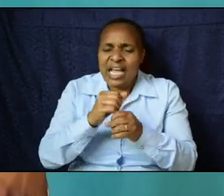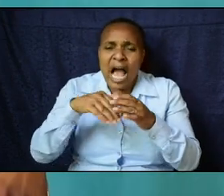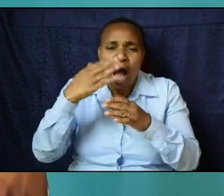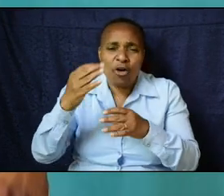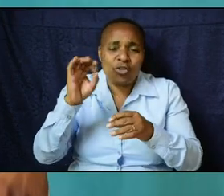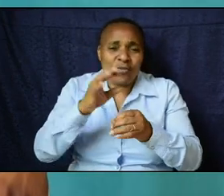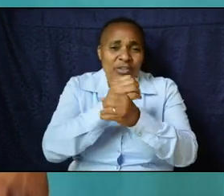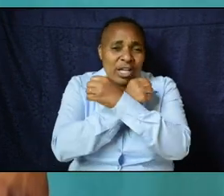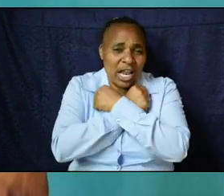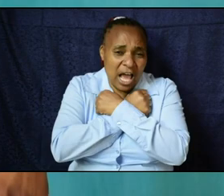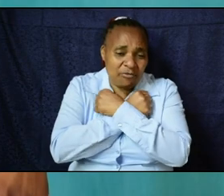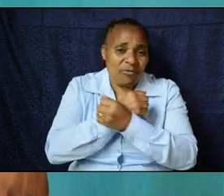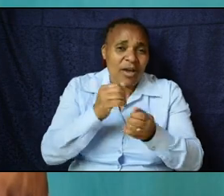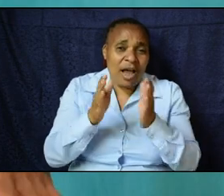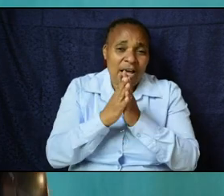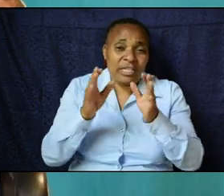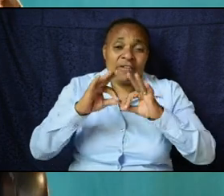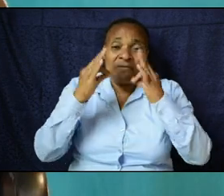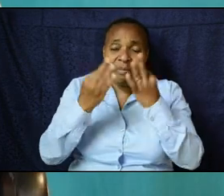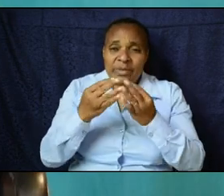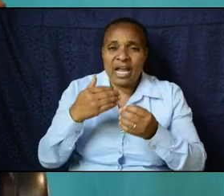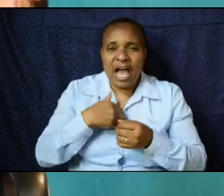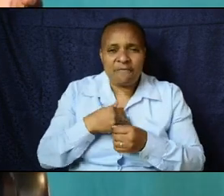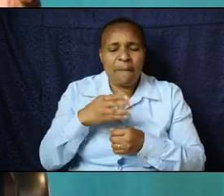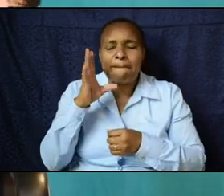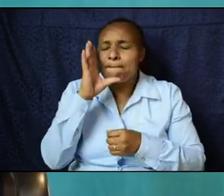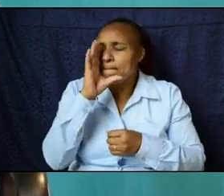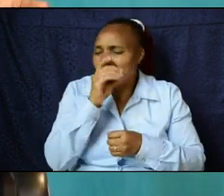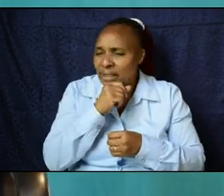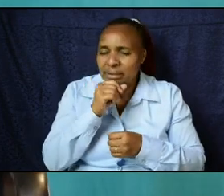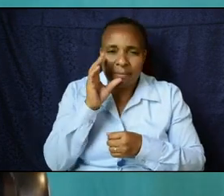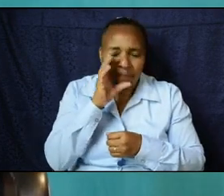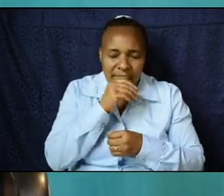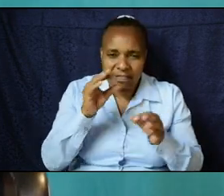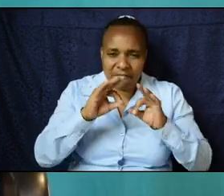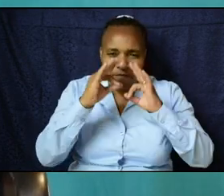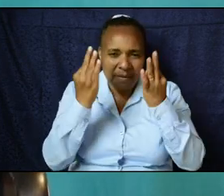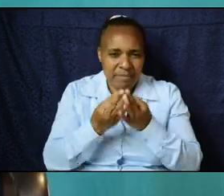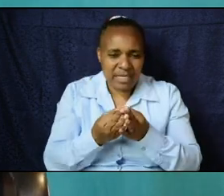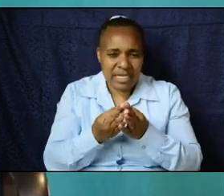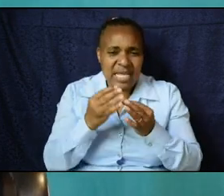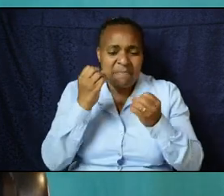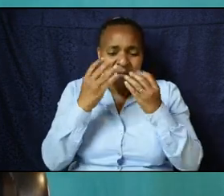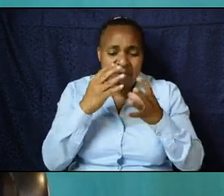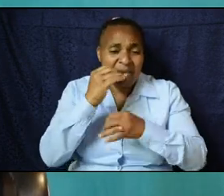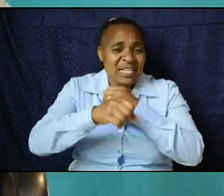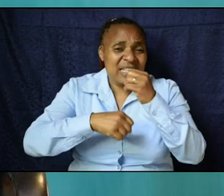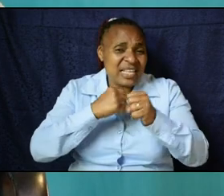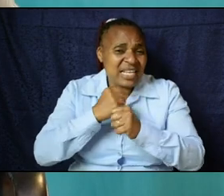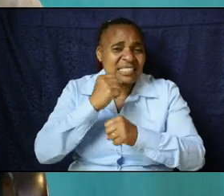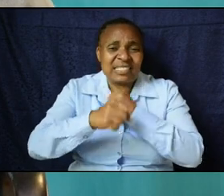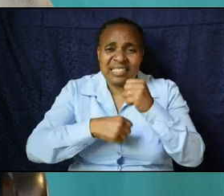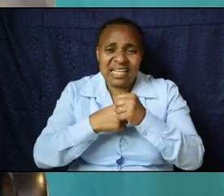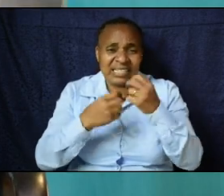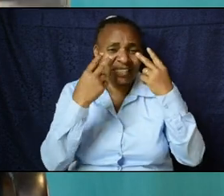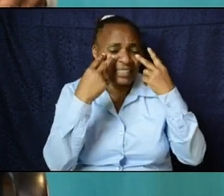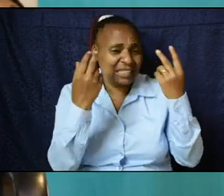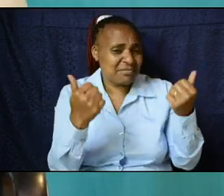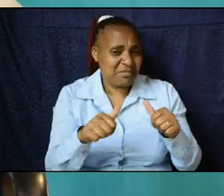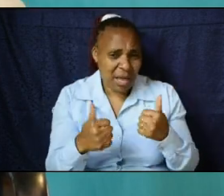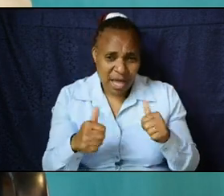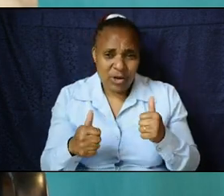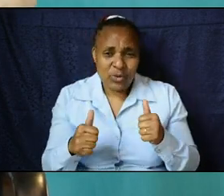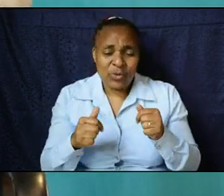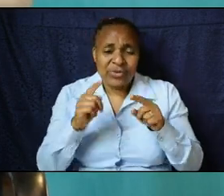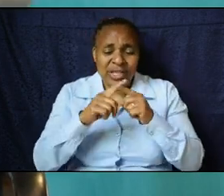his family and his father. Joseph missed his family. He hadn't seen them for so many years, and he really wanted, you know, he extended the